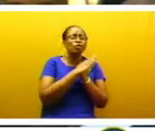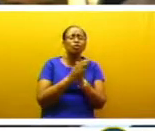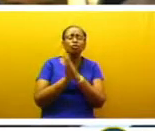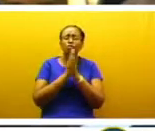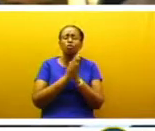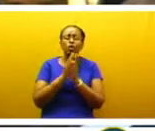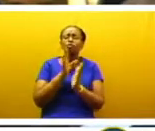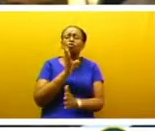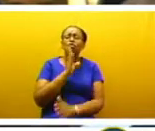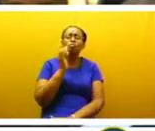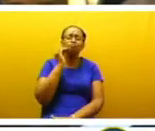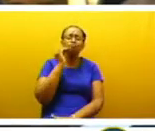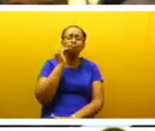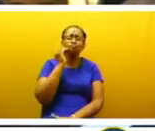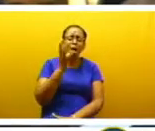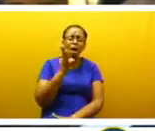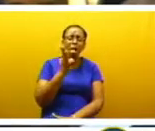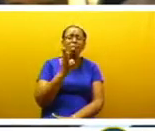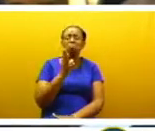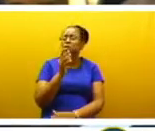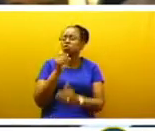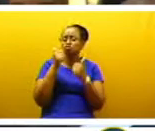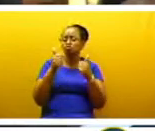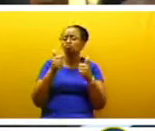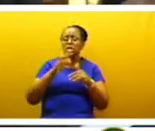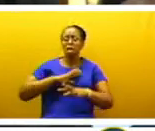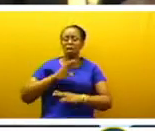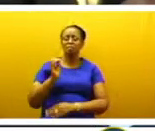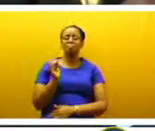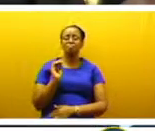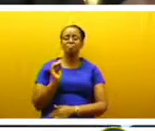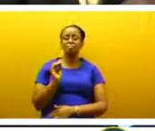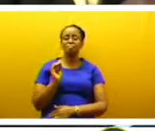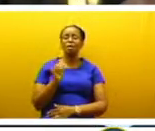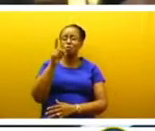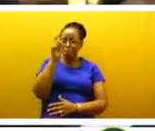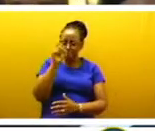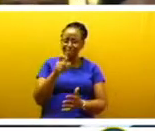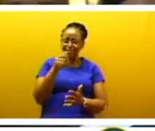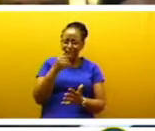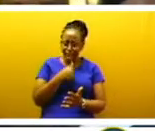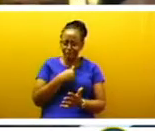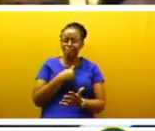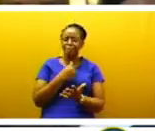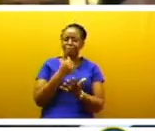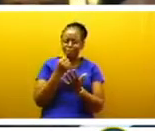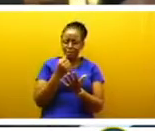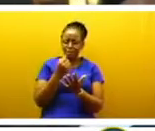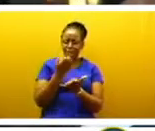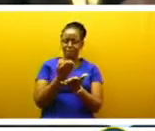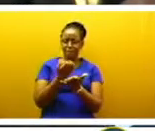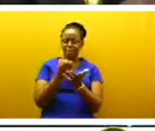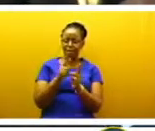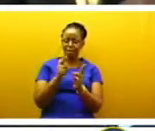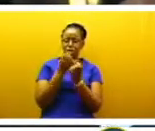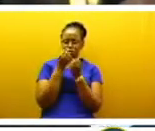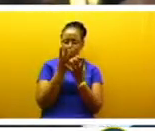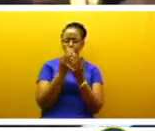Substance counts when you appear before the court of law. And I'm saying this because